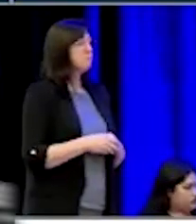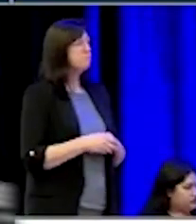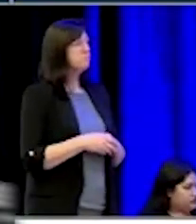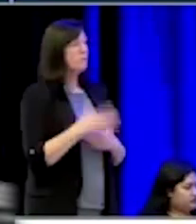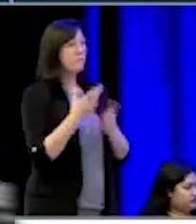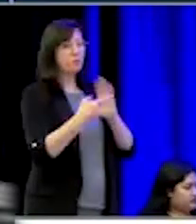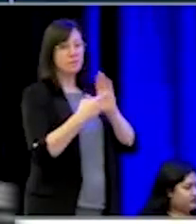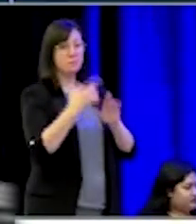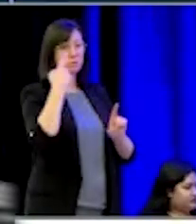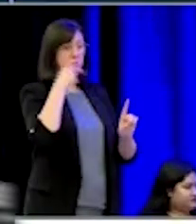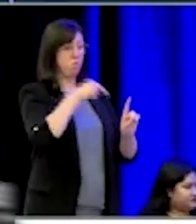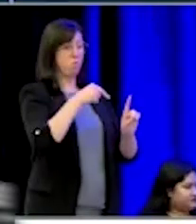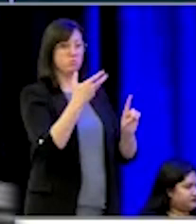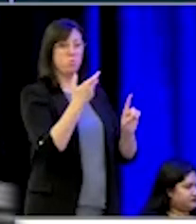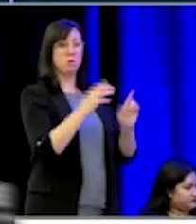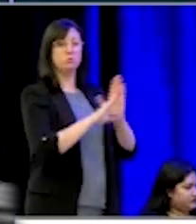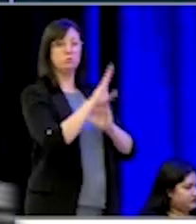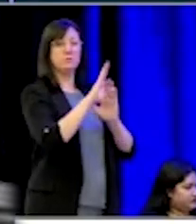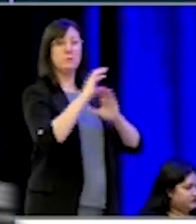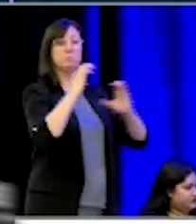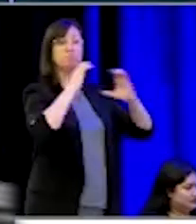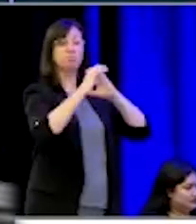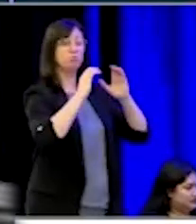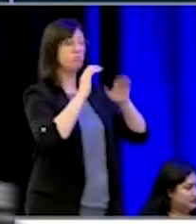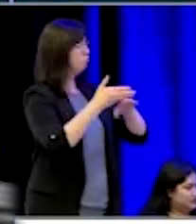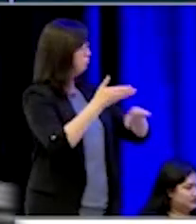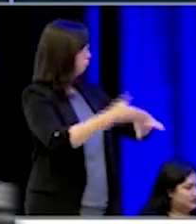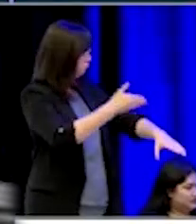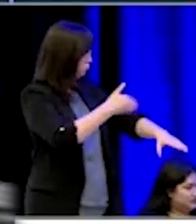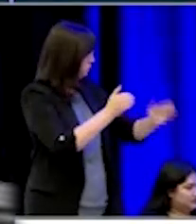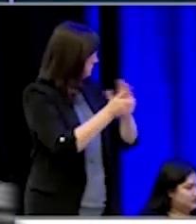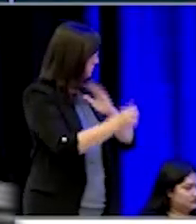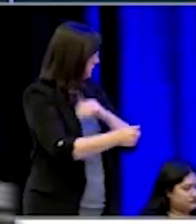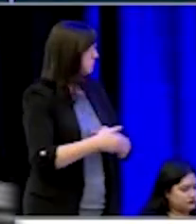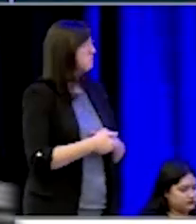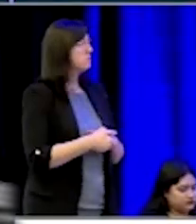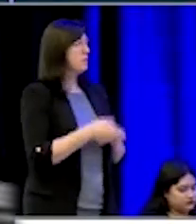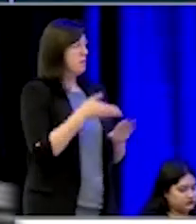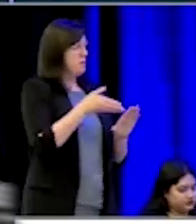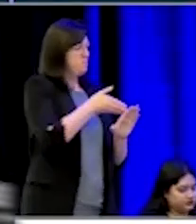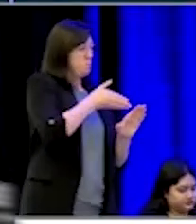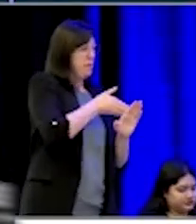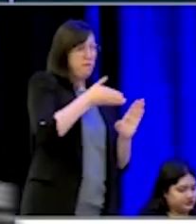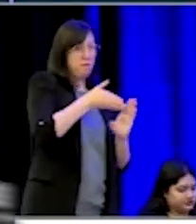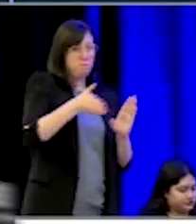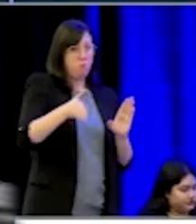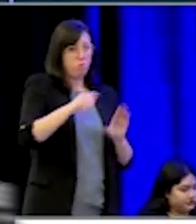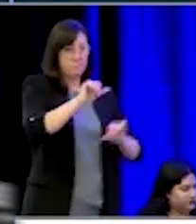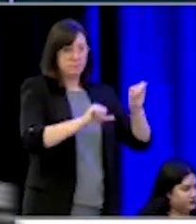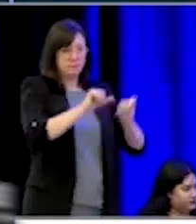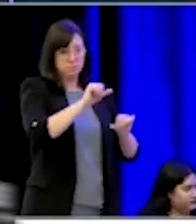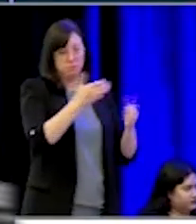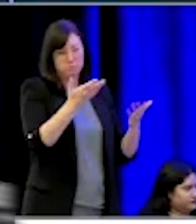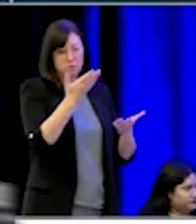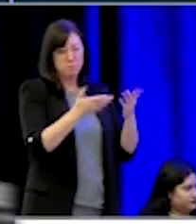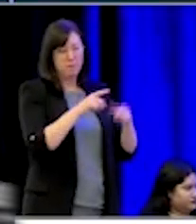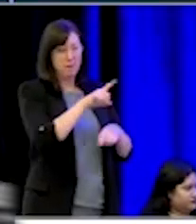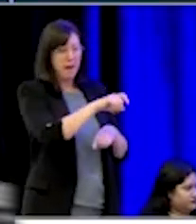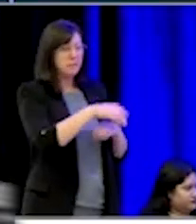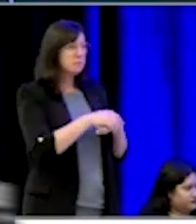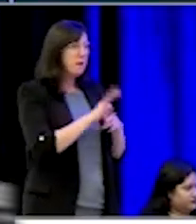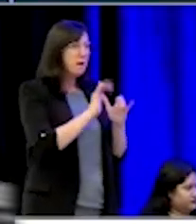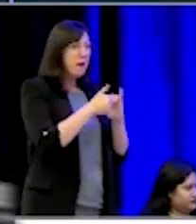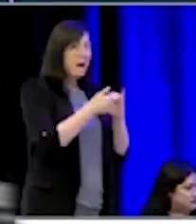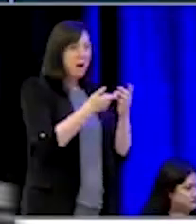if a candidate wanted to develop their communication skills, their pre and post assessment will ask them something like, "I can